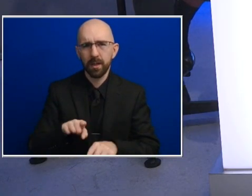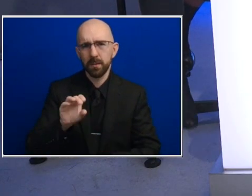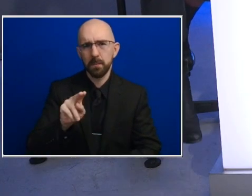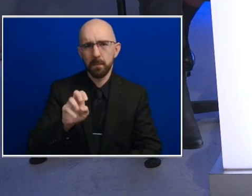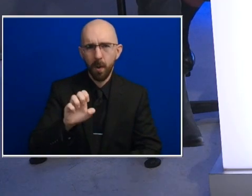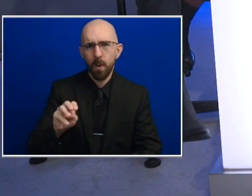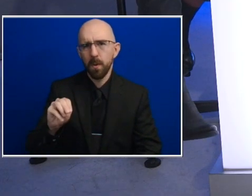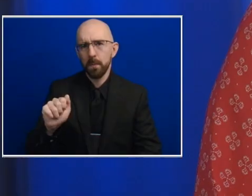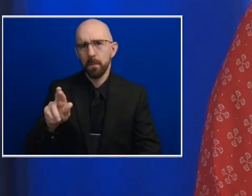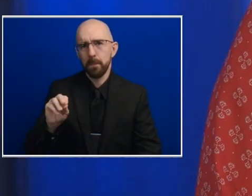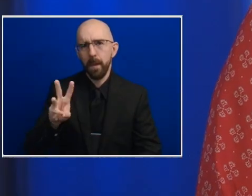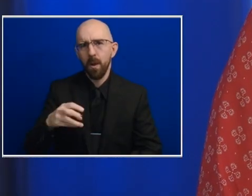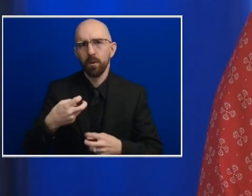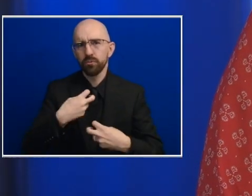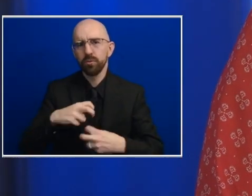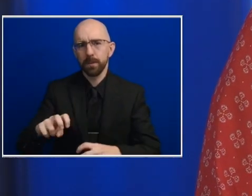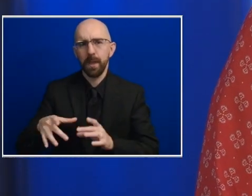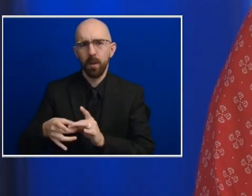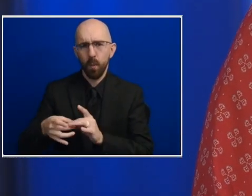process? Yes.